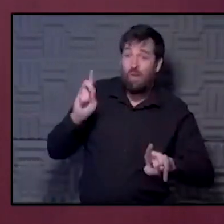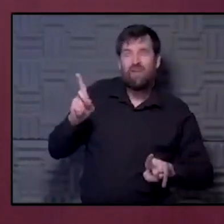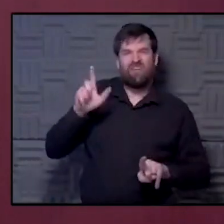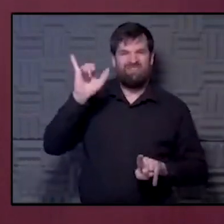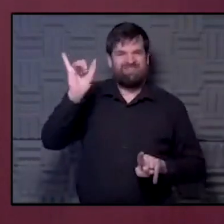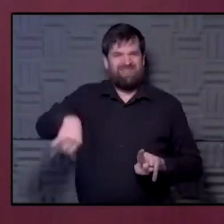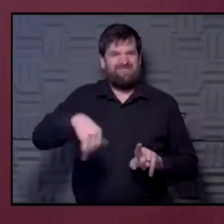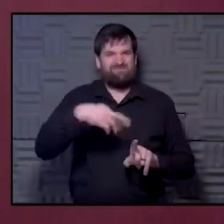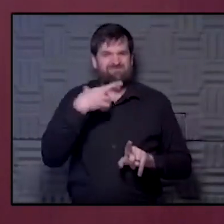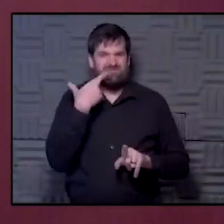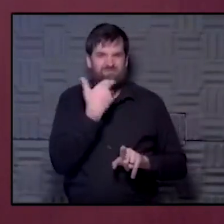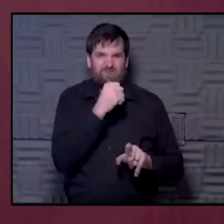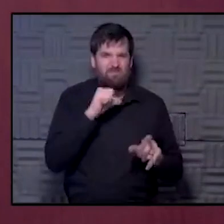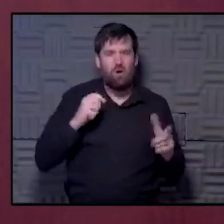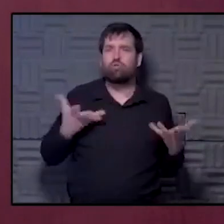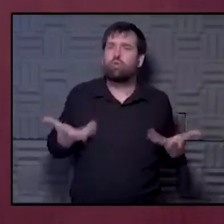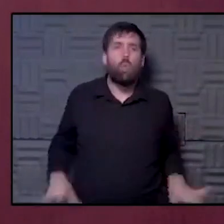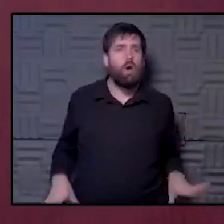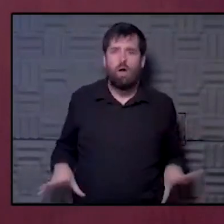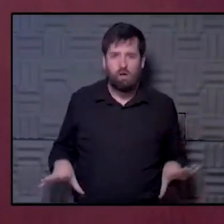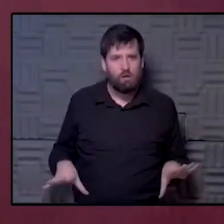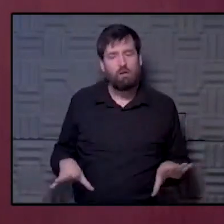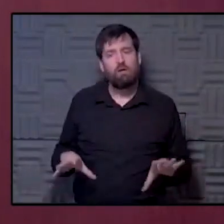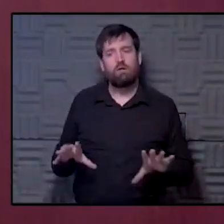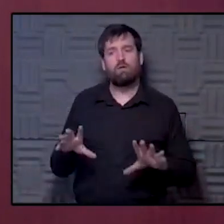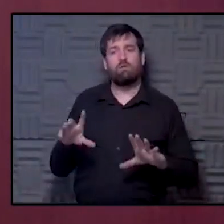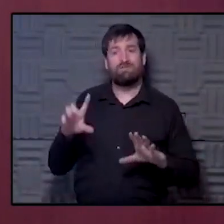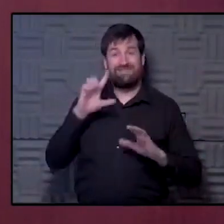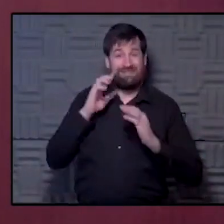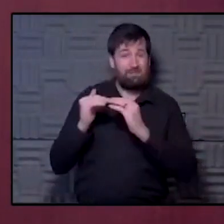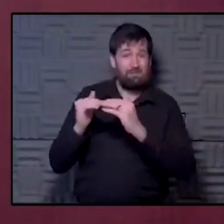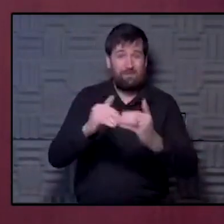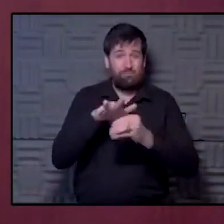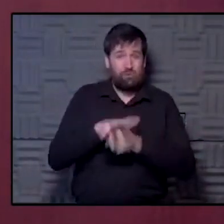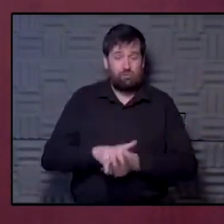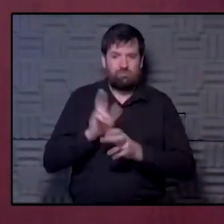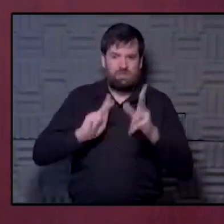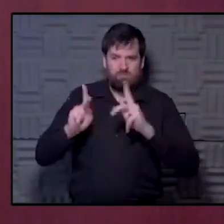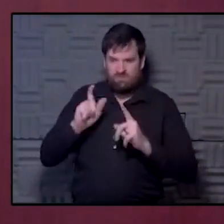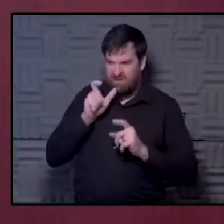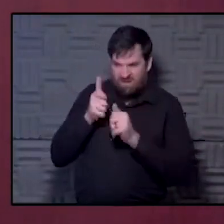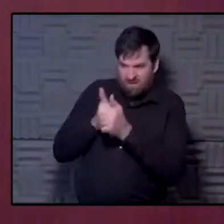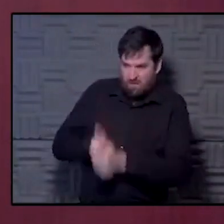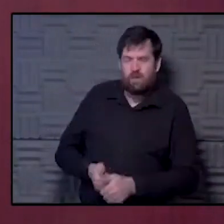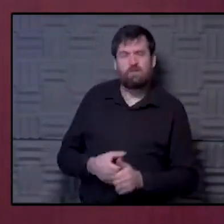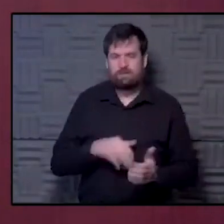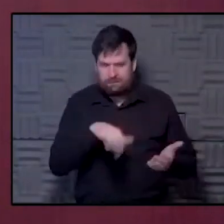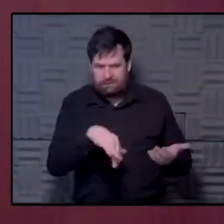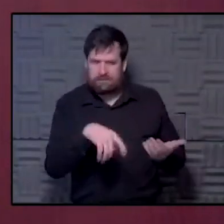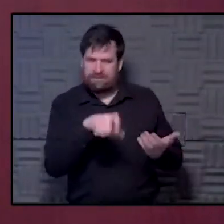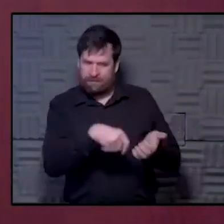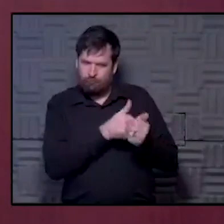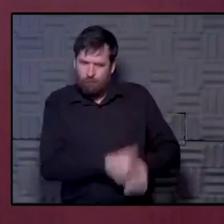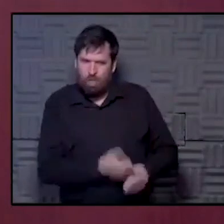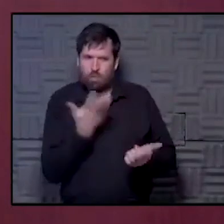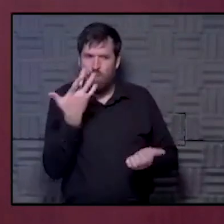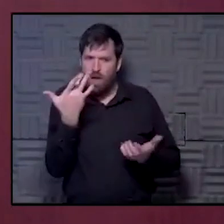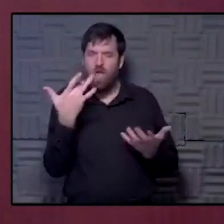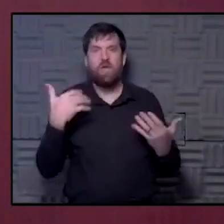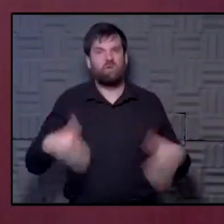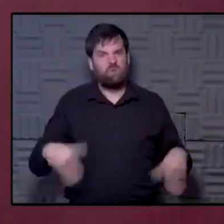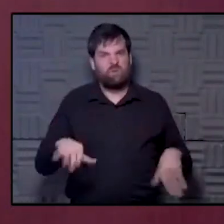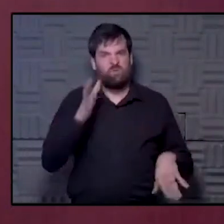peer pressure among that group, I think, is going to move even people who are non-compliant to say, we better get compliant because this could be at